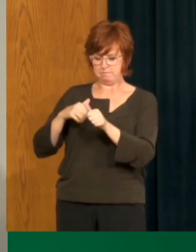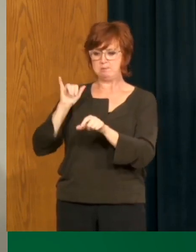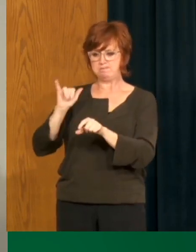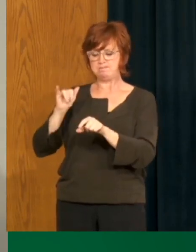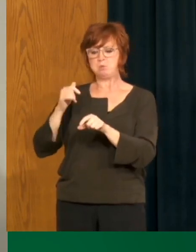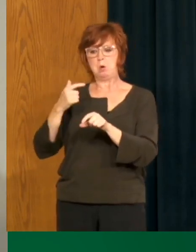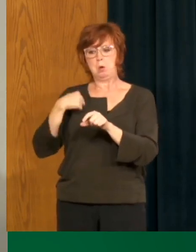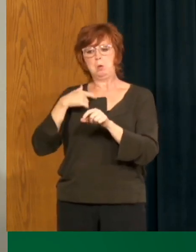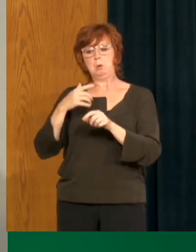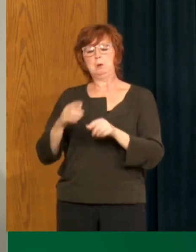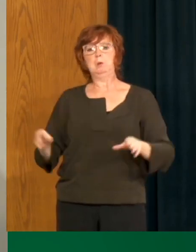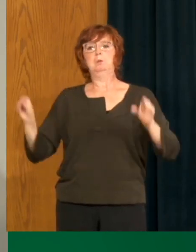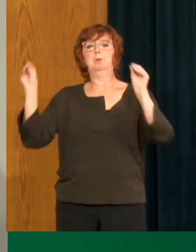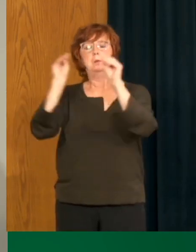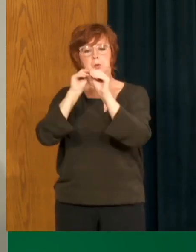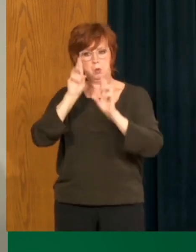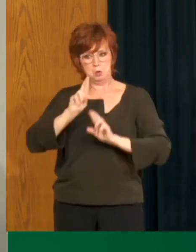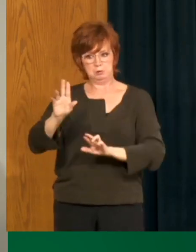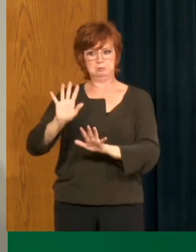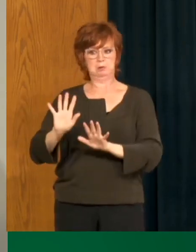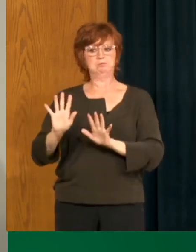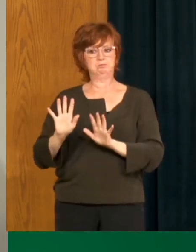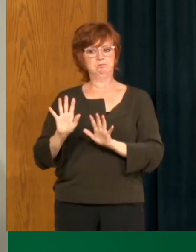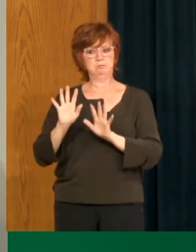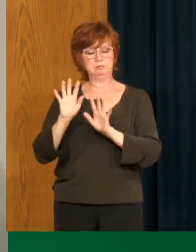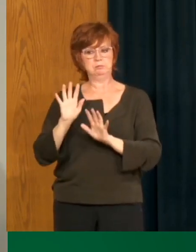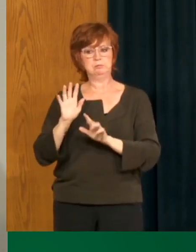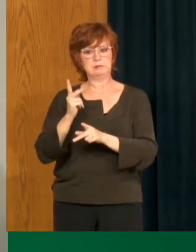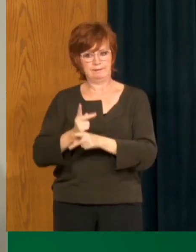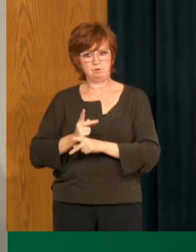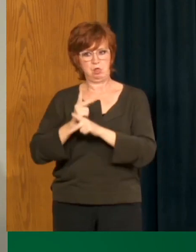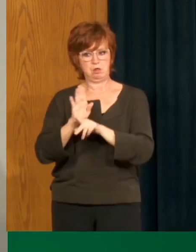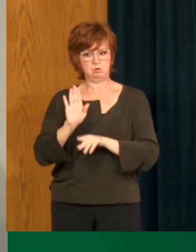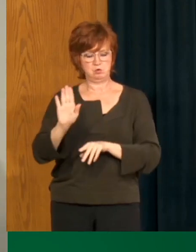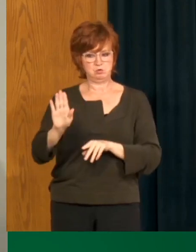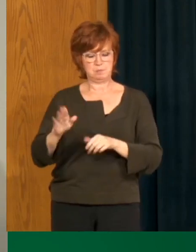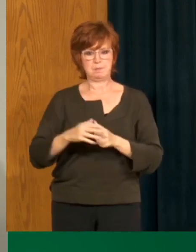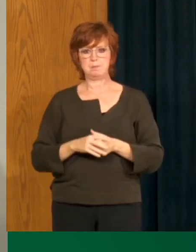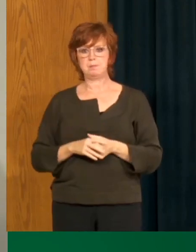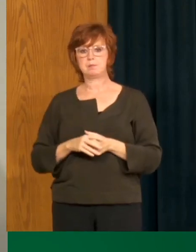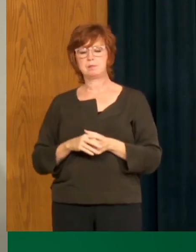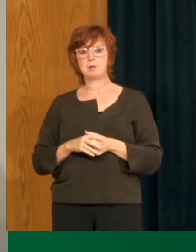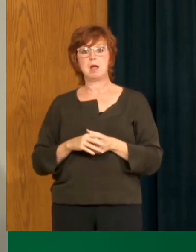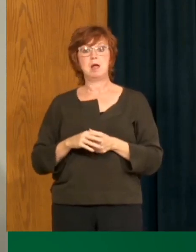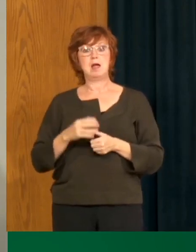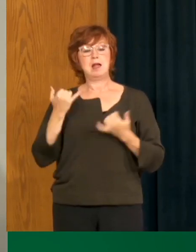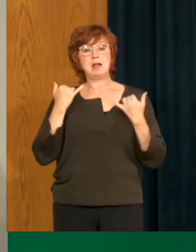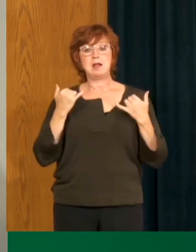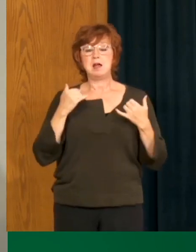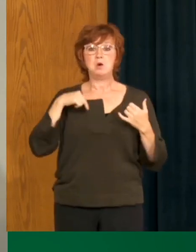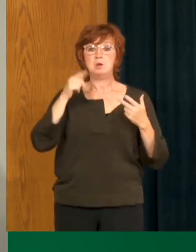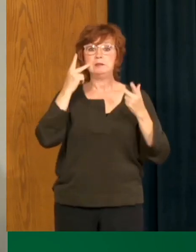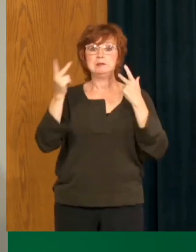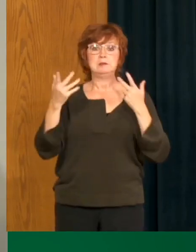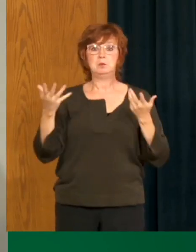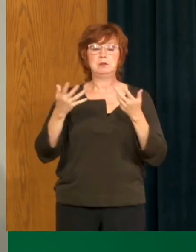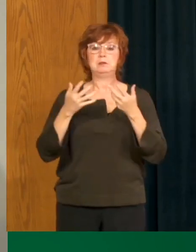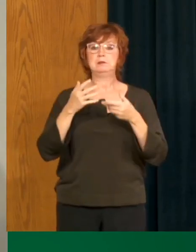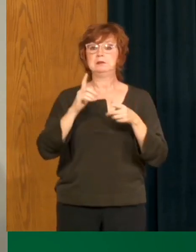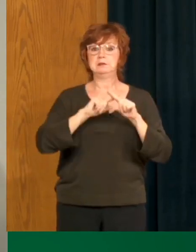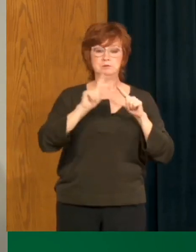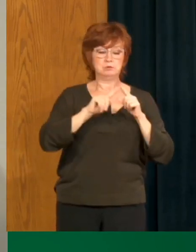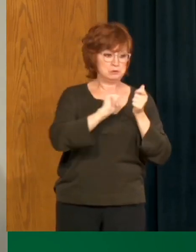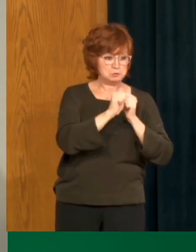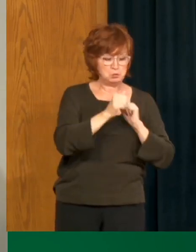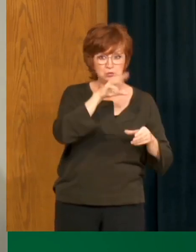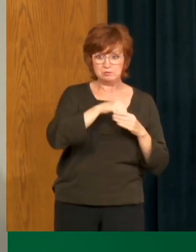low, and as we move forward with more activity in terms of recreation and economic activity, these behaviors